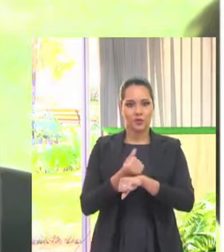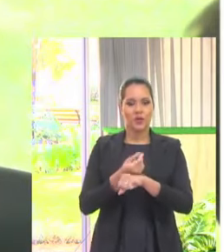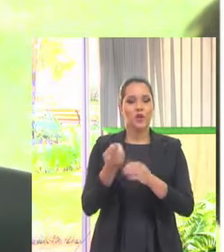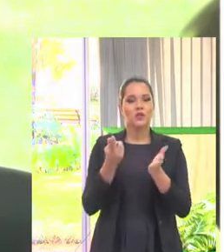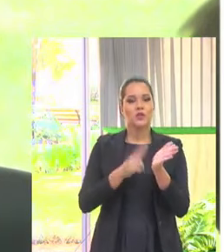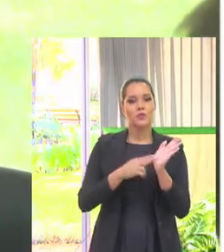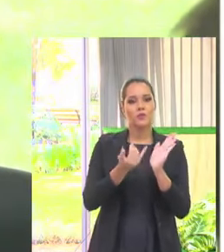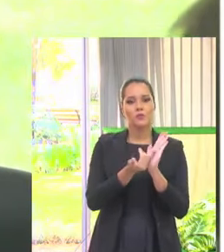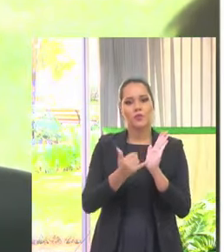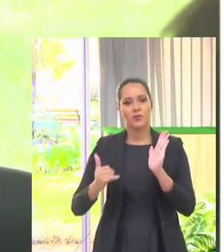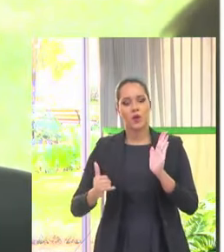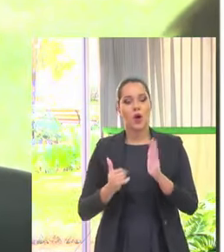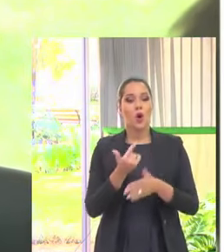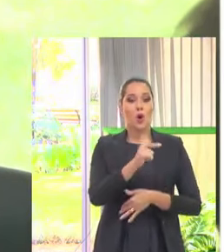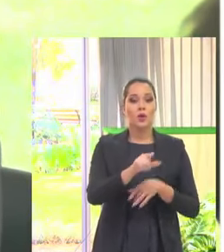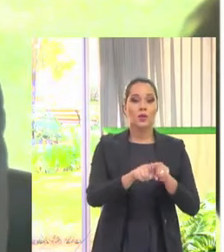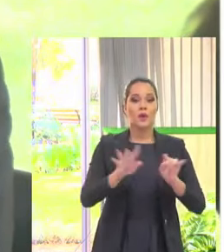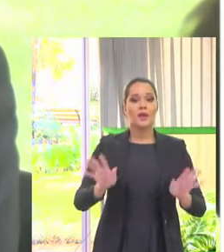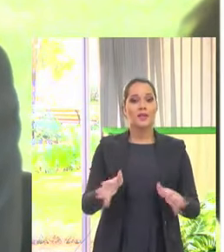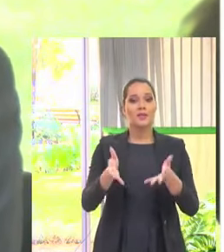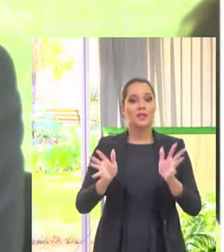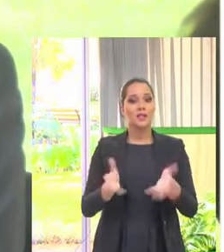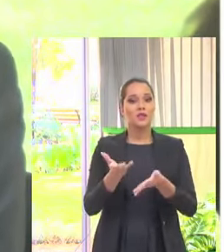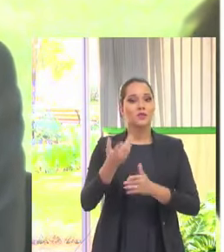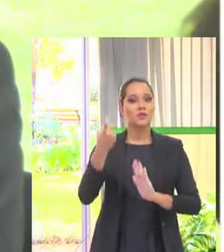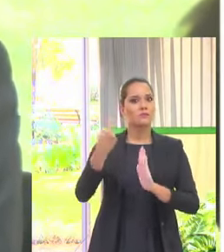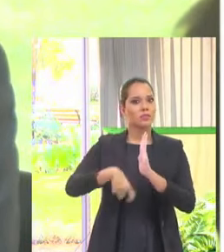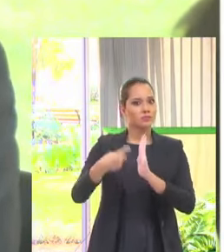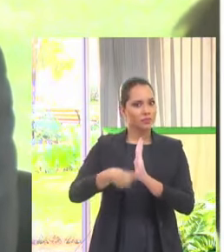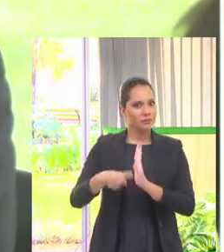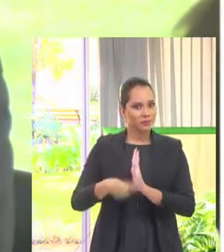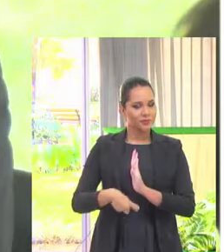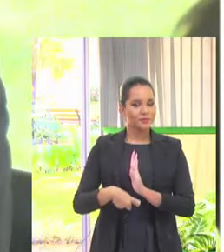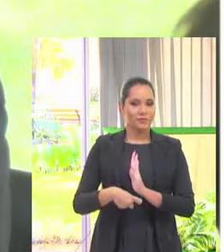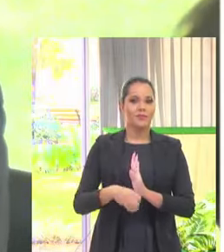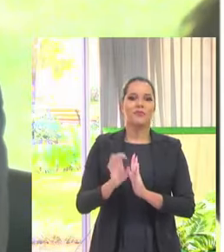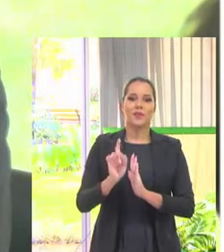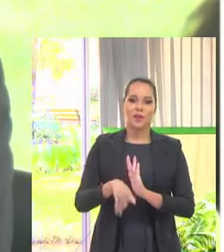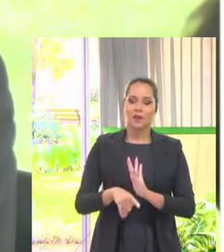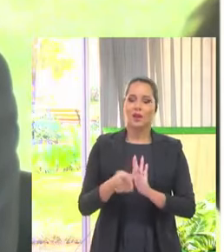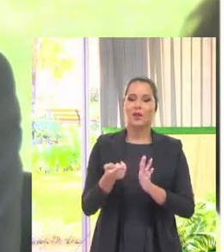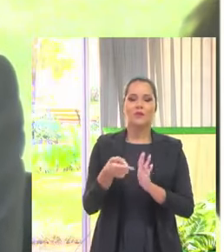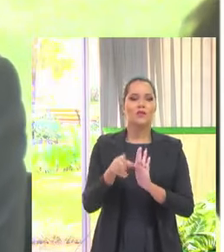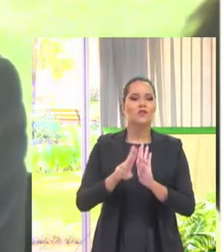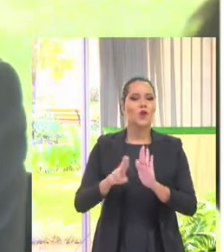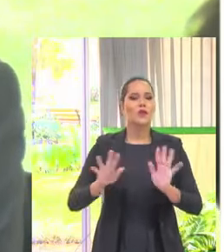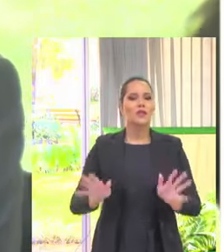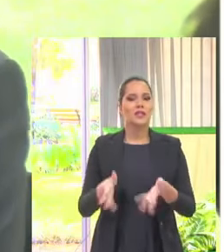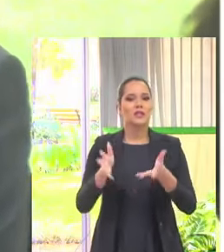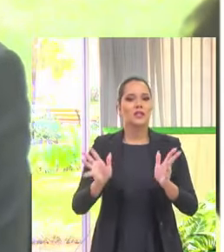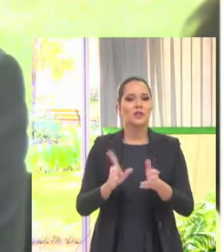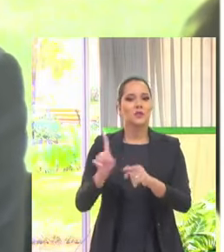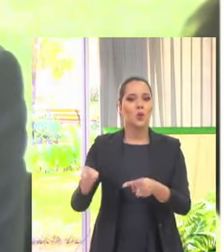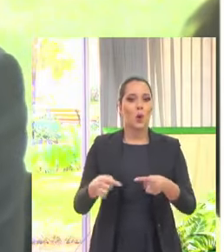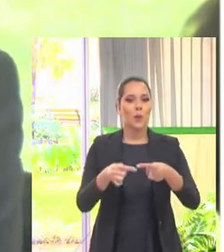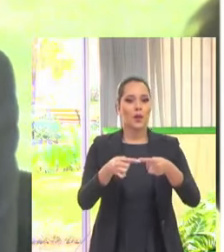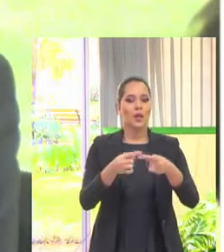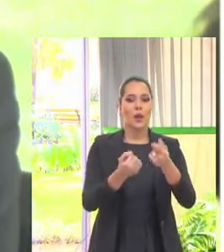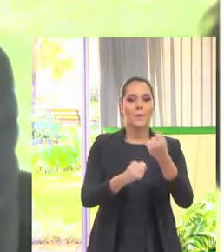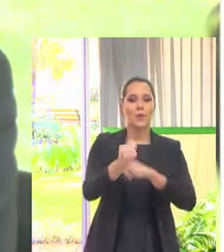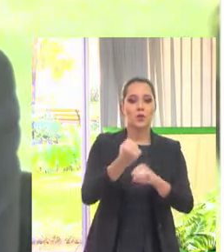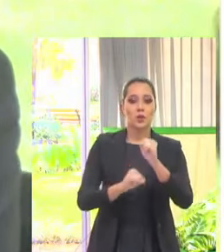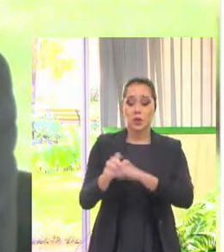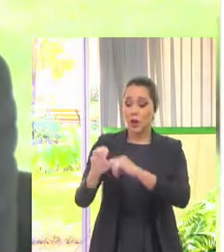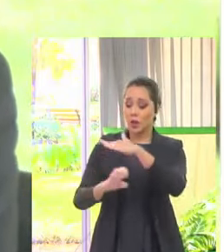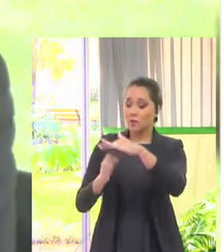terms of tax incentives. And India is doing what's called production-linked incentives, where if companies produce a certain amount, they get